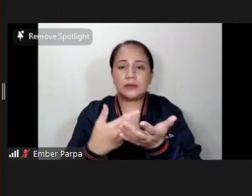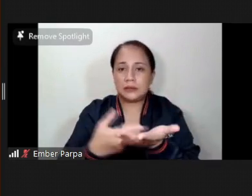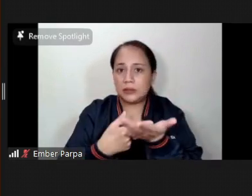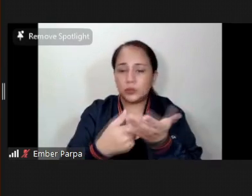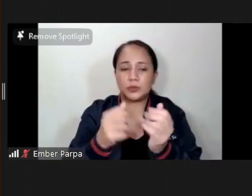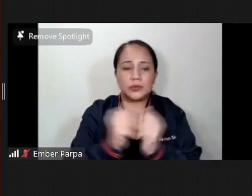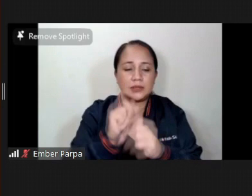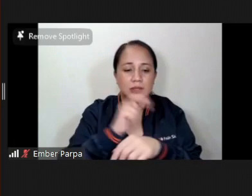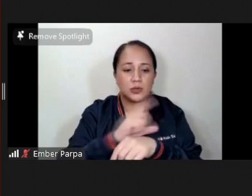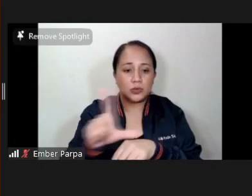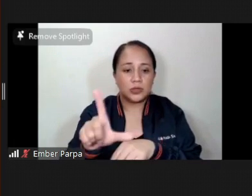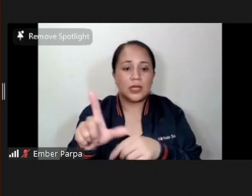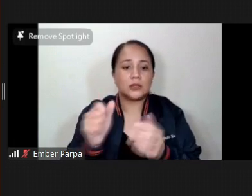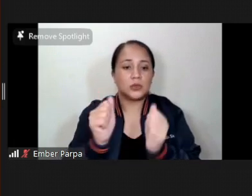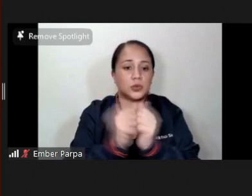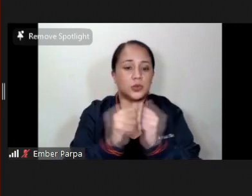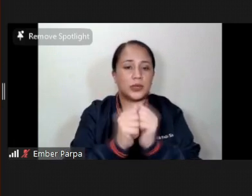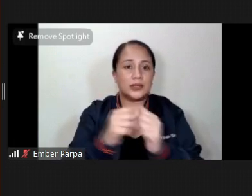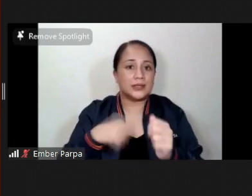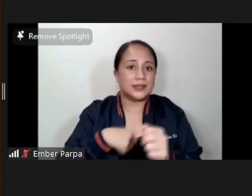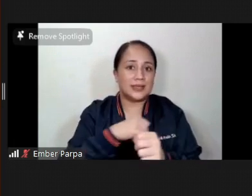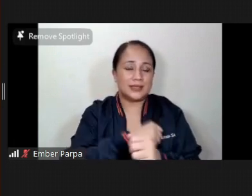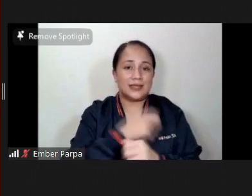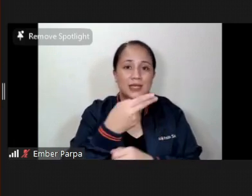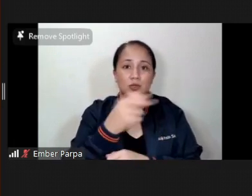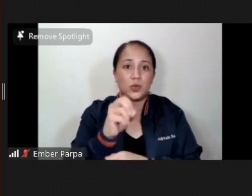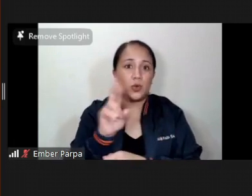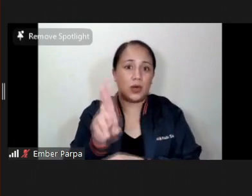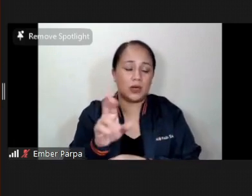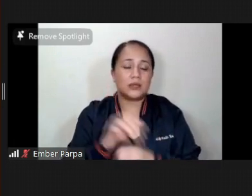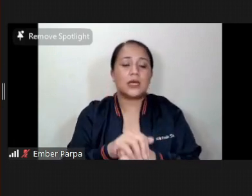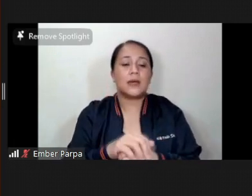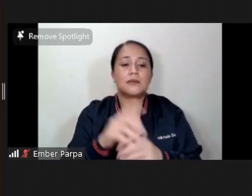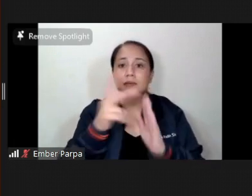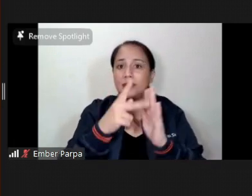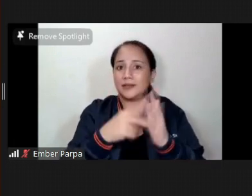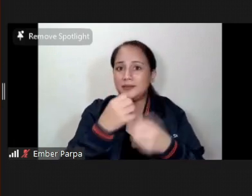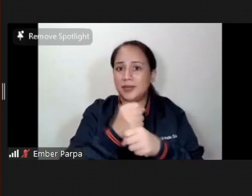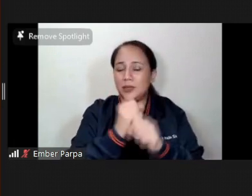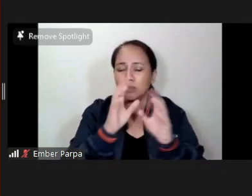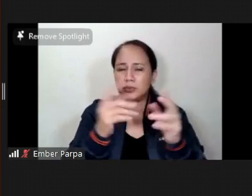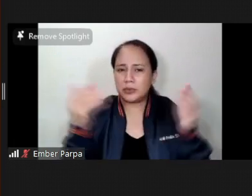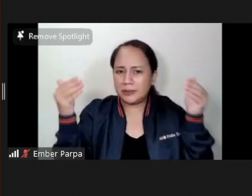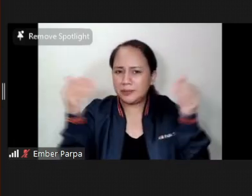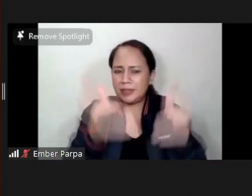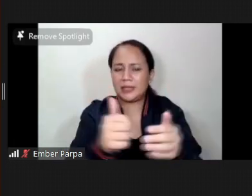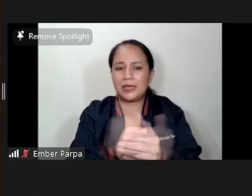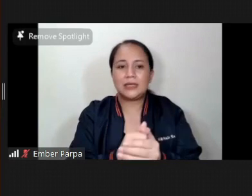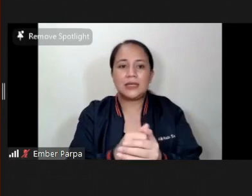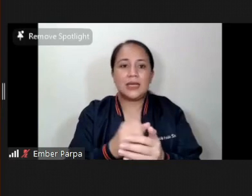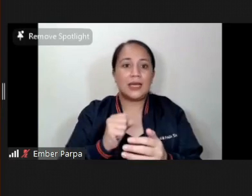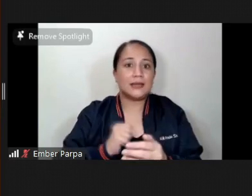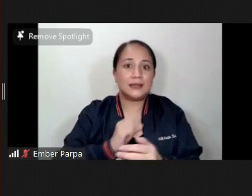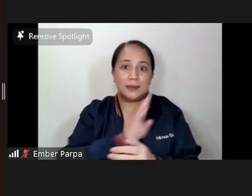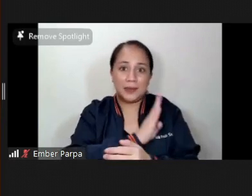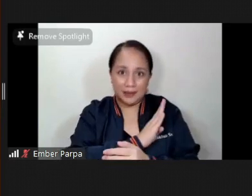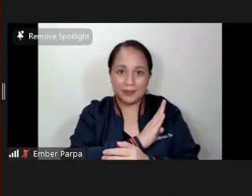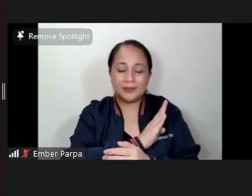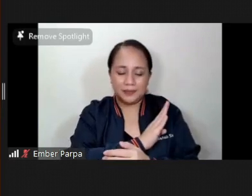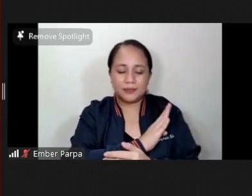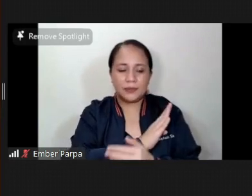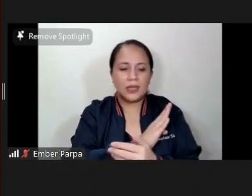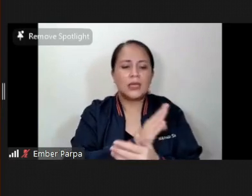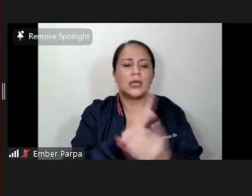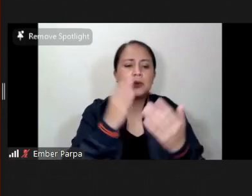national. So this is with the Senate and HOR and also policy makers, specifically the Sangguniang Bayan. So it